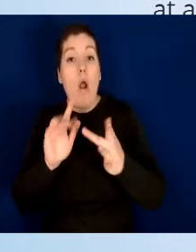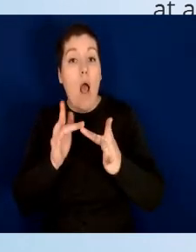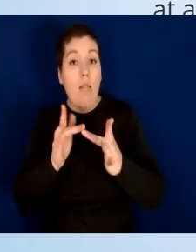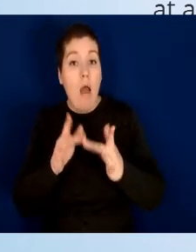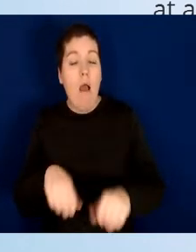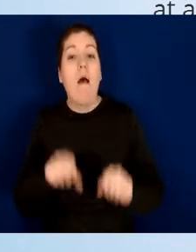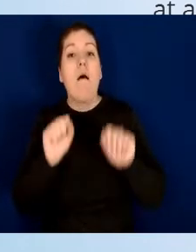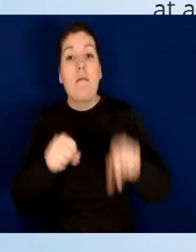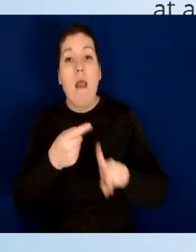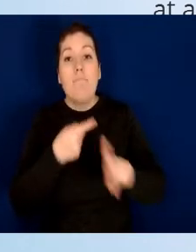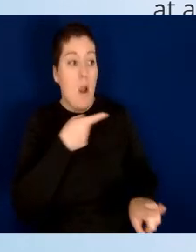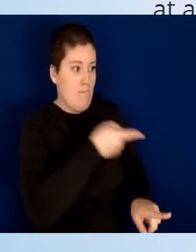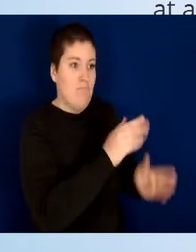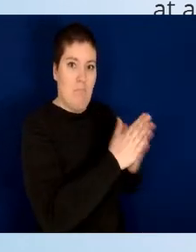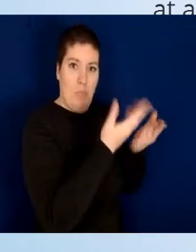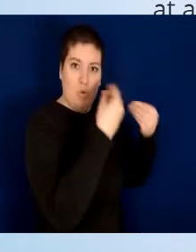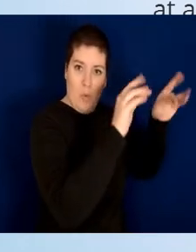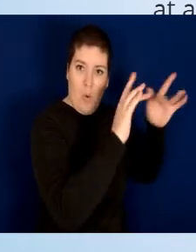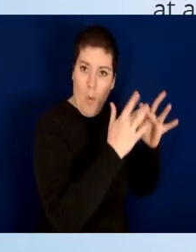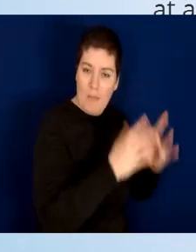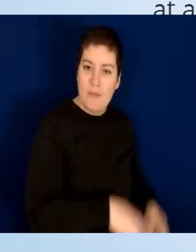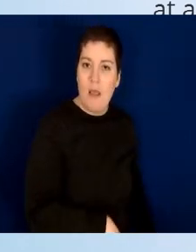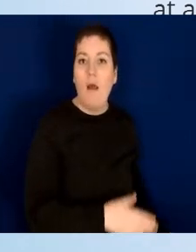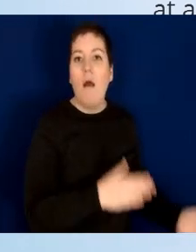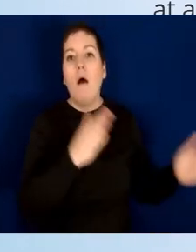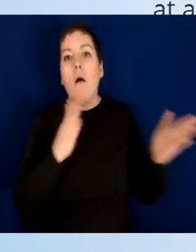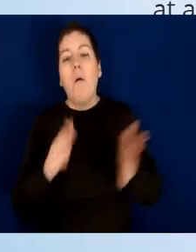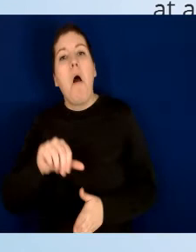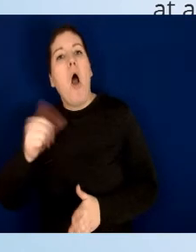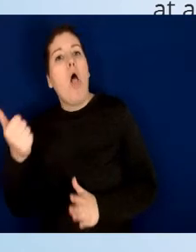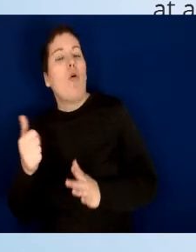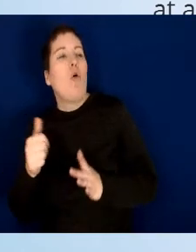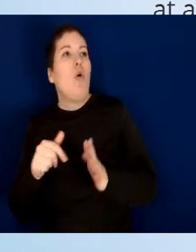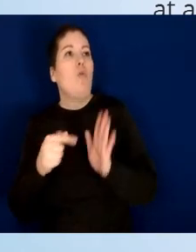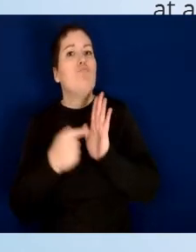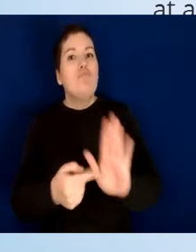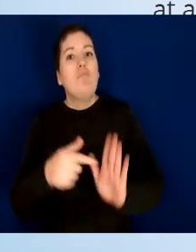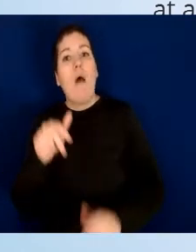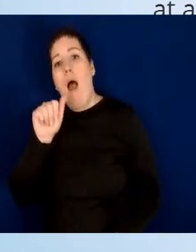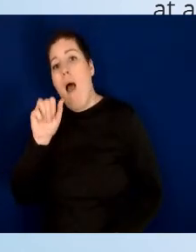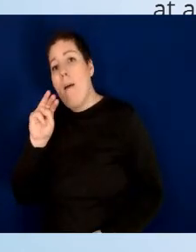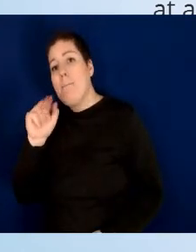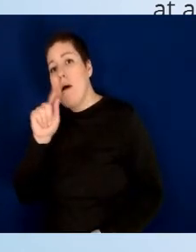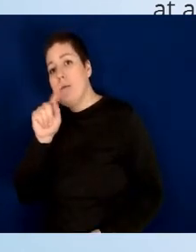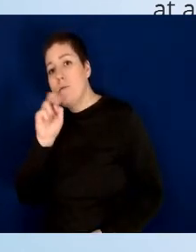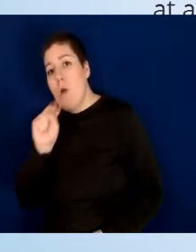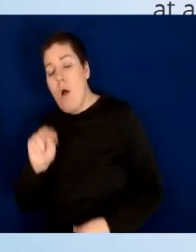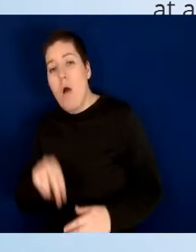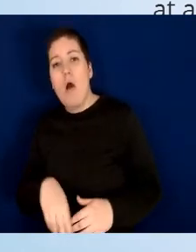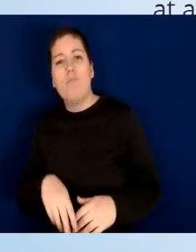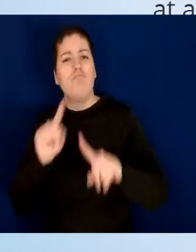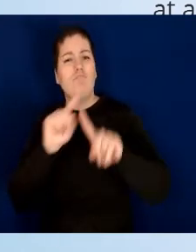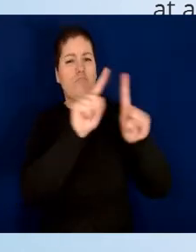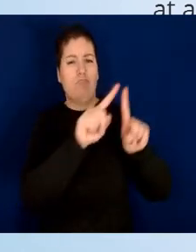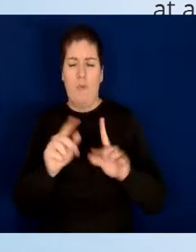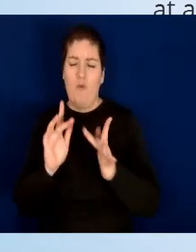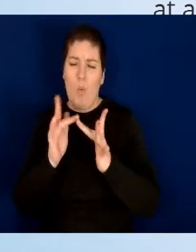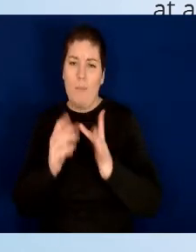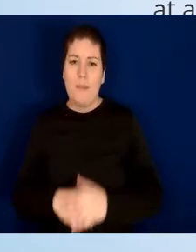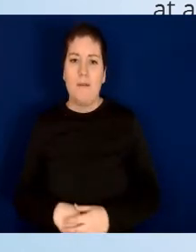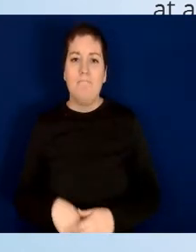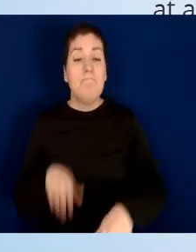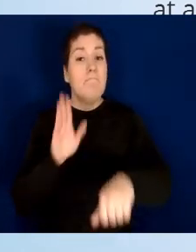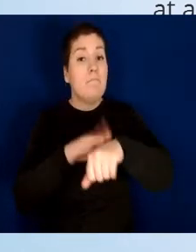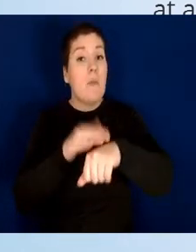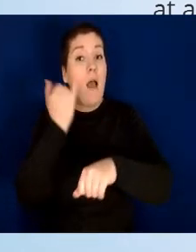of them, but some of them are available that way for various devices. If you wanted to borrow a book, you would go to the library. The library doesn't have enough copies